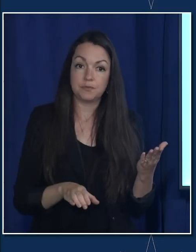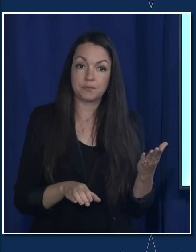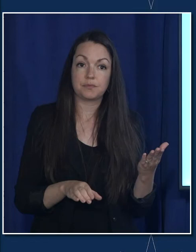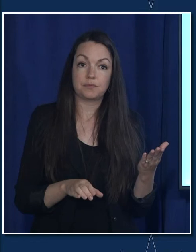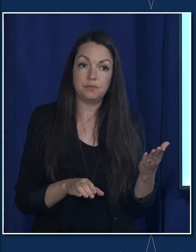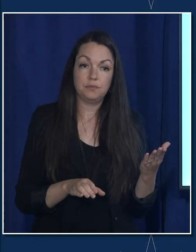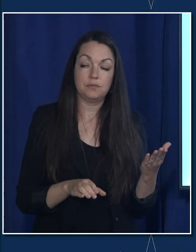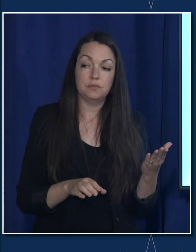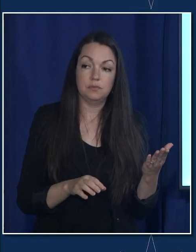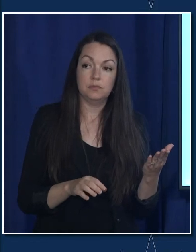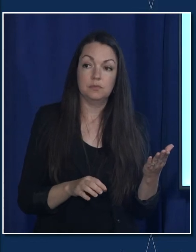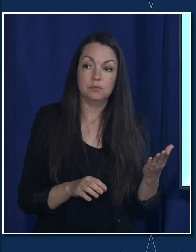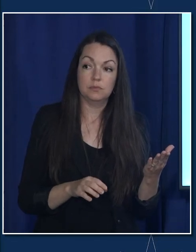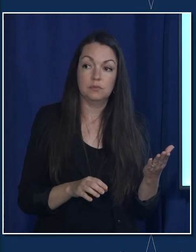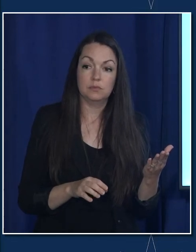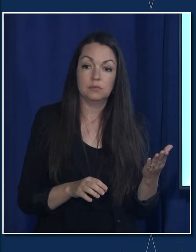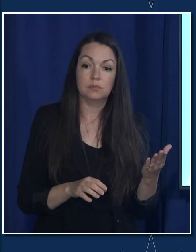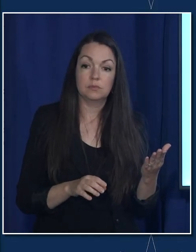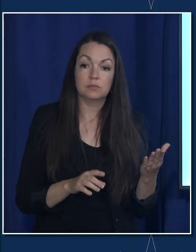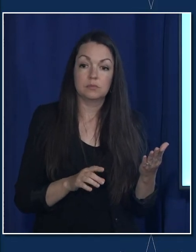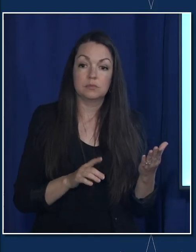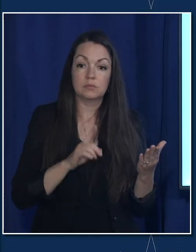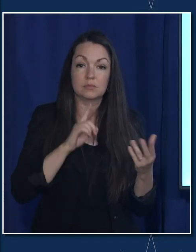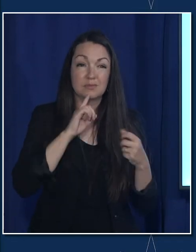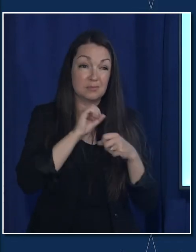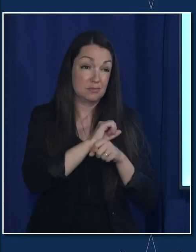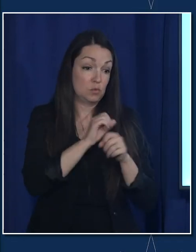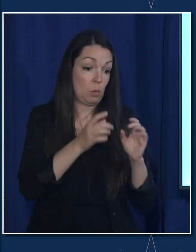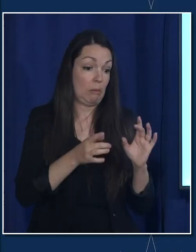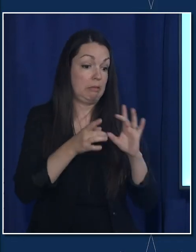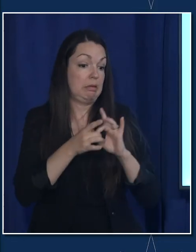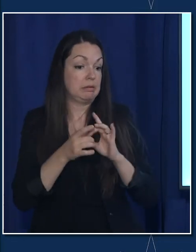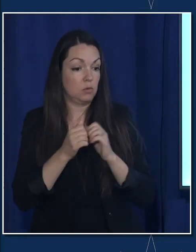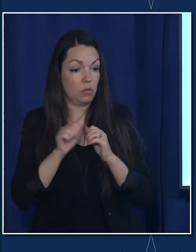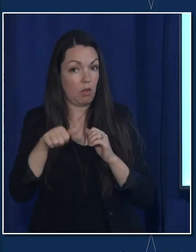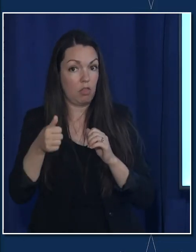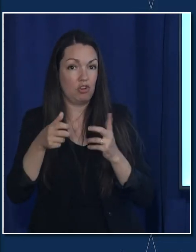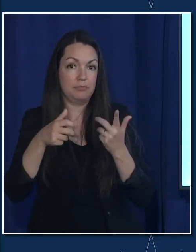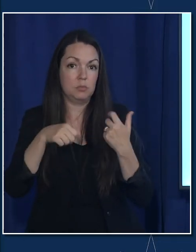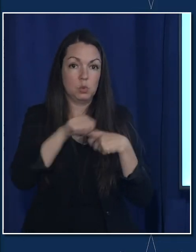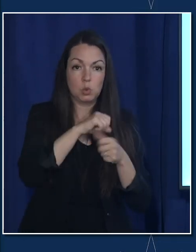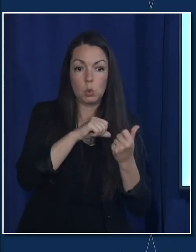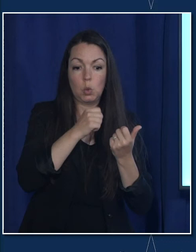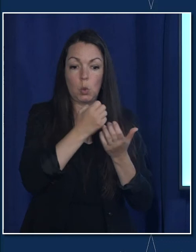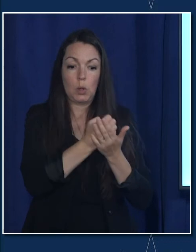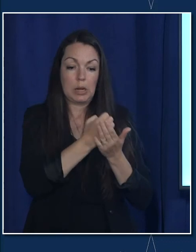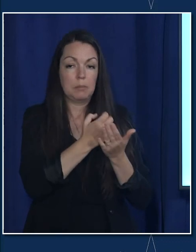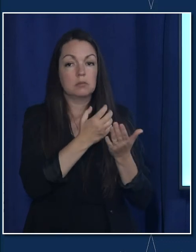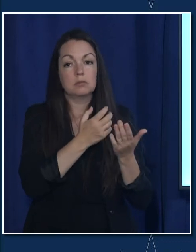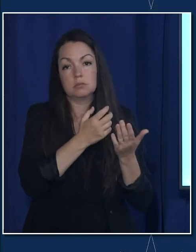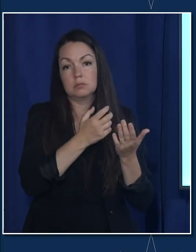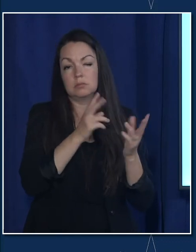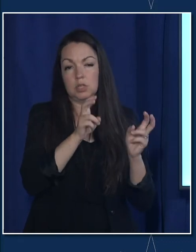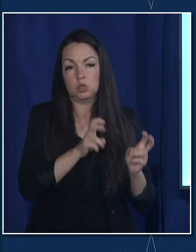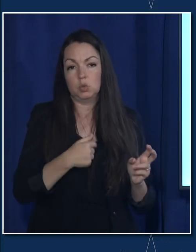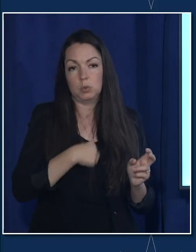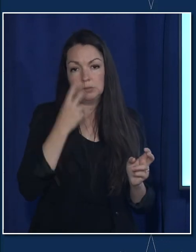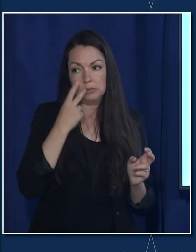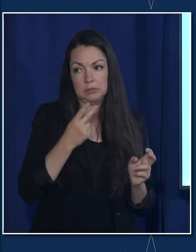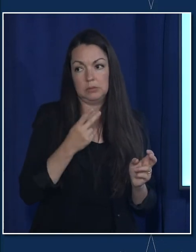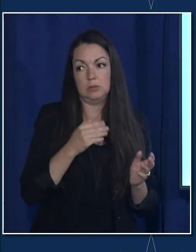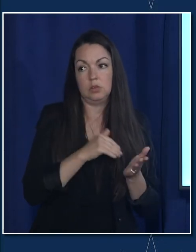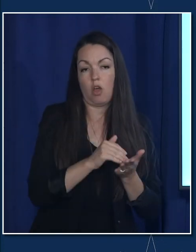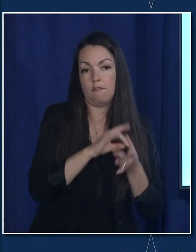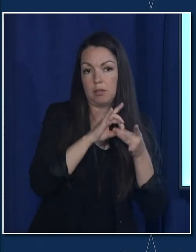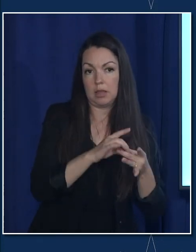but it is linked to a lot of the other socioeconomic issues that we see. It's